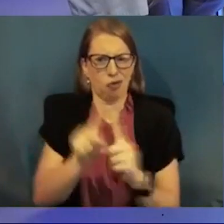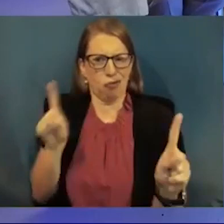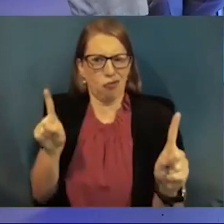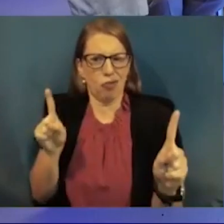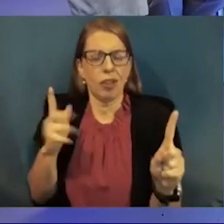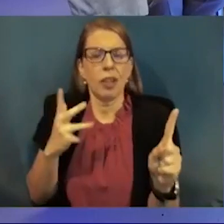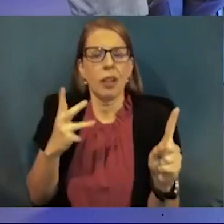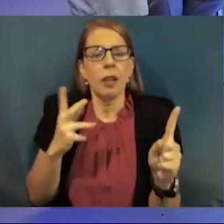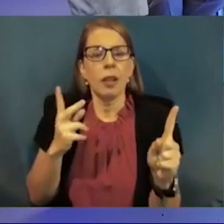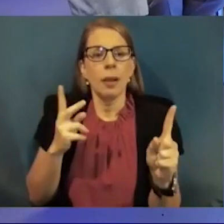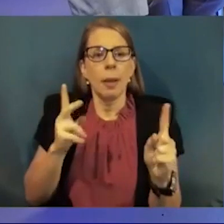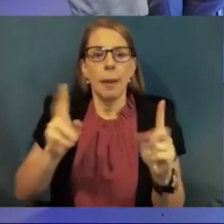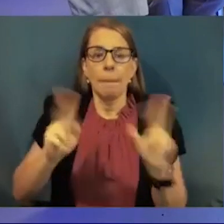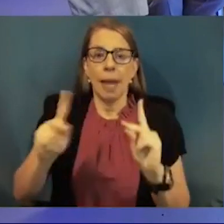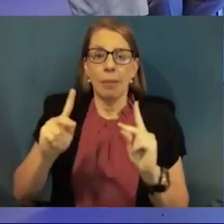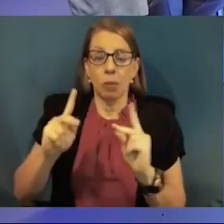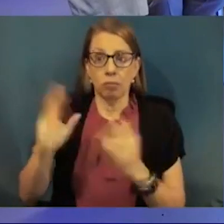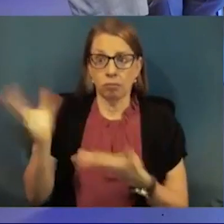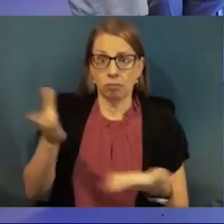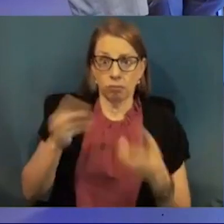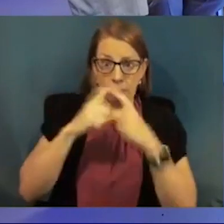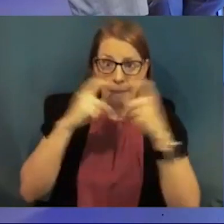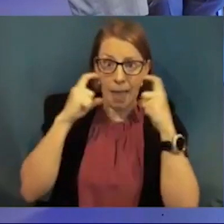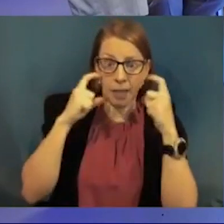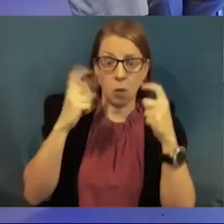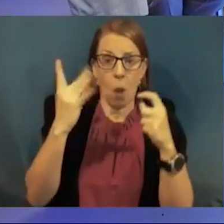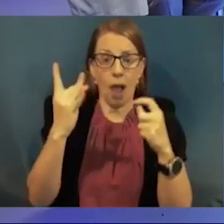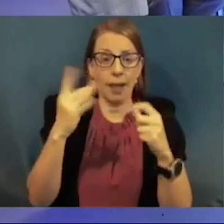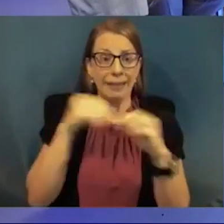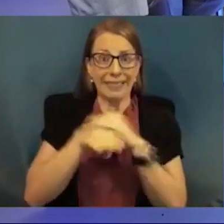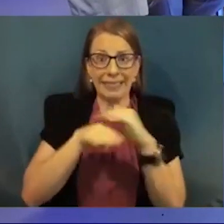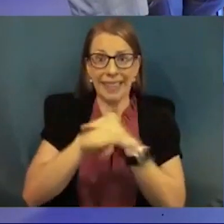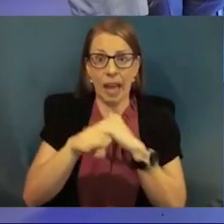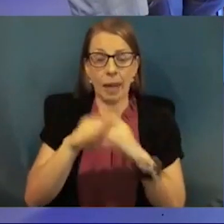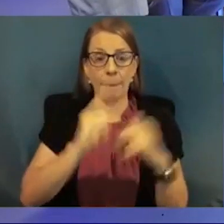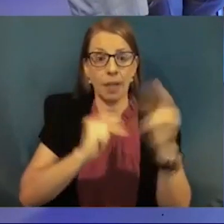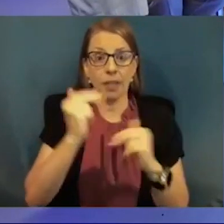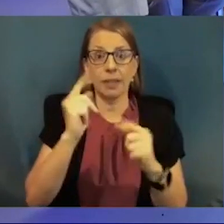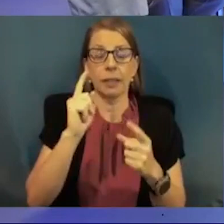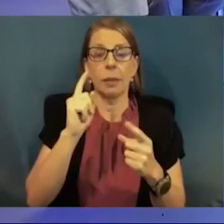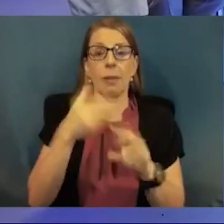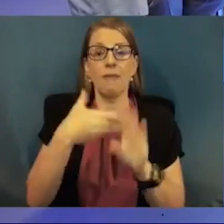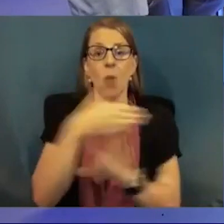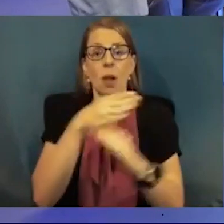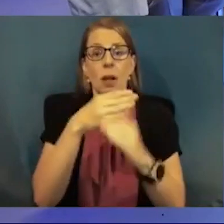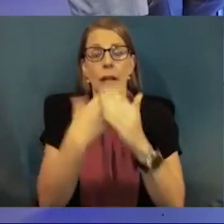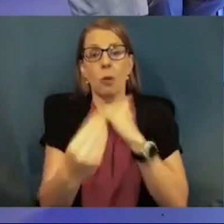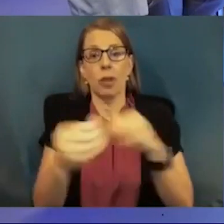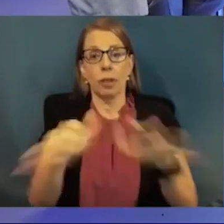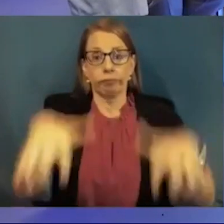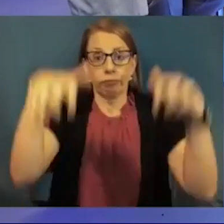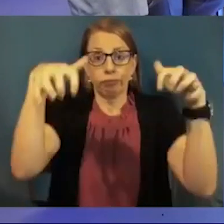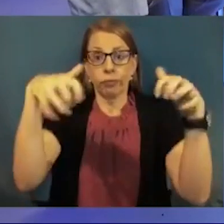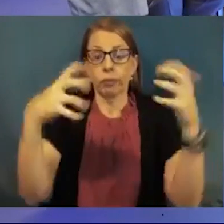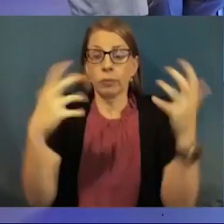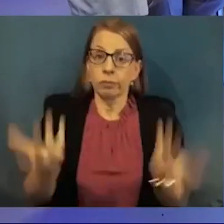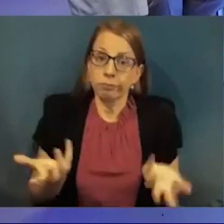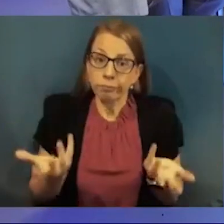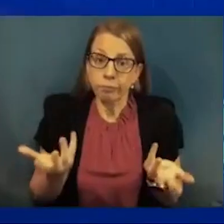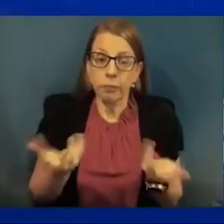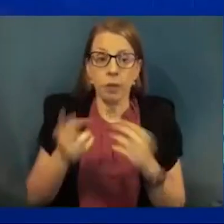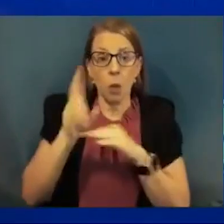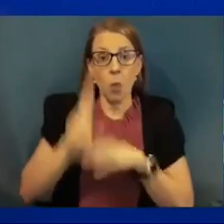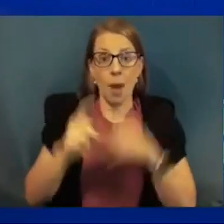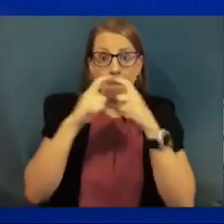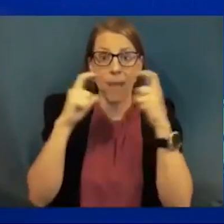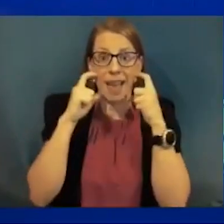still bringing in masks to go through the indoor spaces at Arrowhead before they're going out to the concert. And I think they need to wear all the masks they can in the